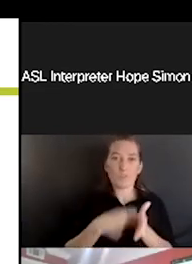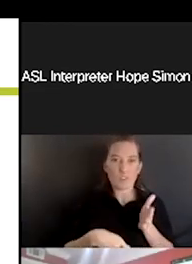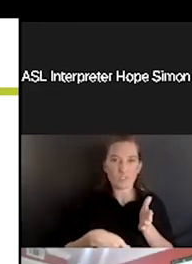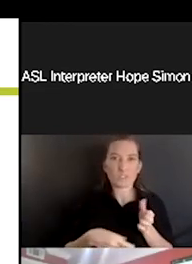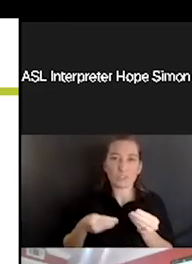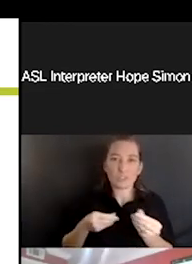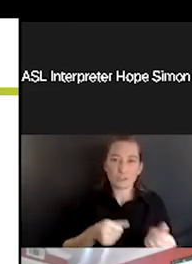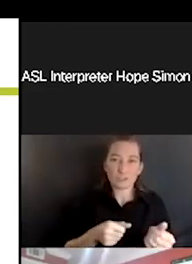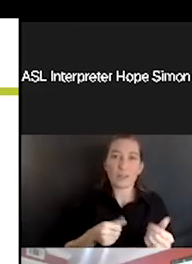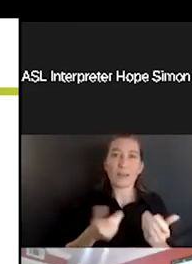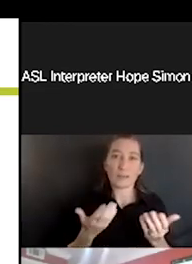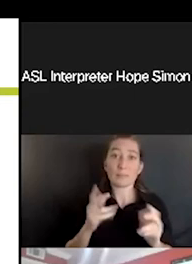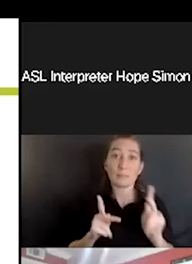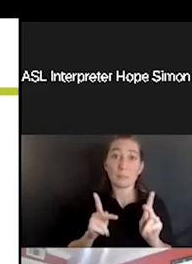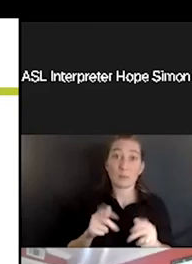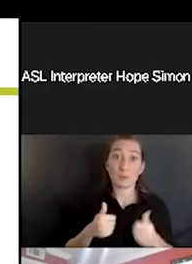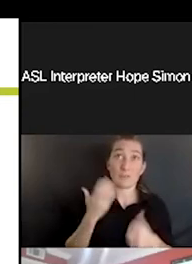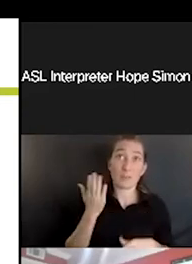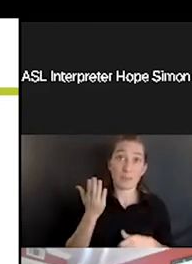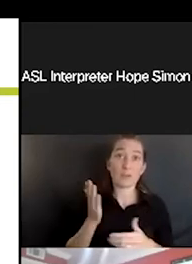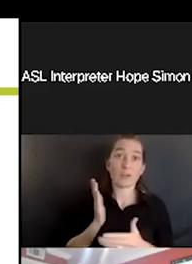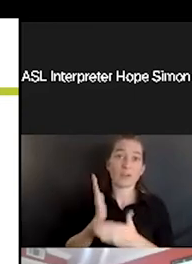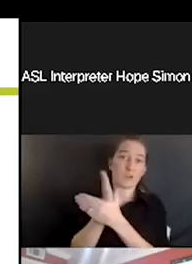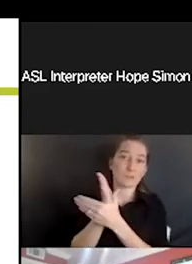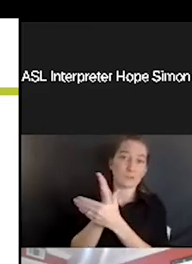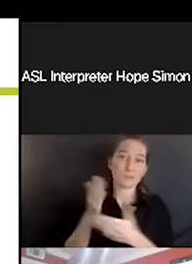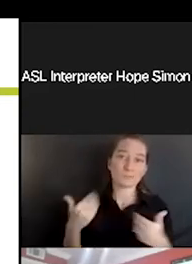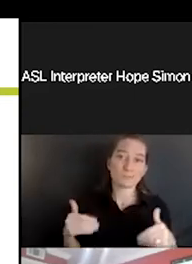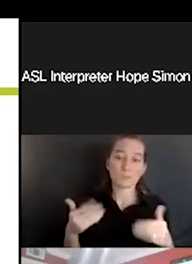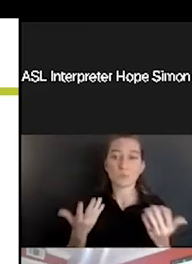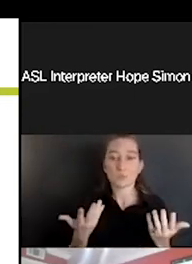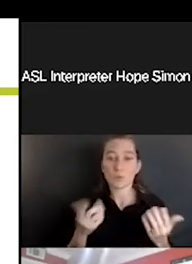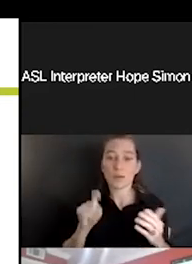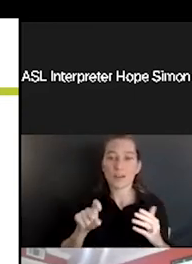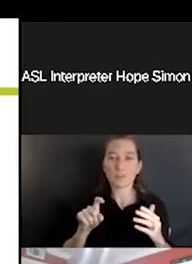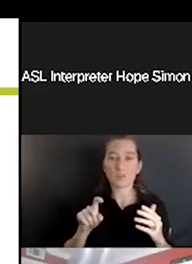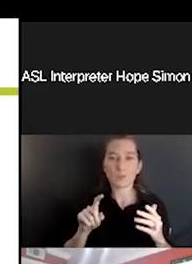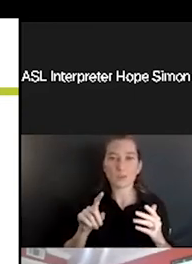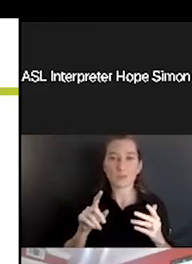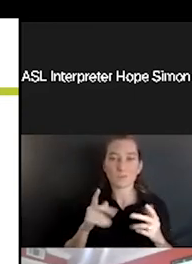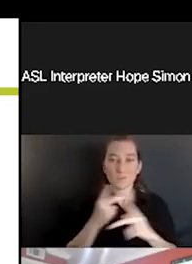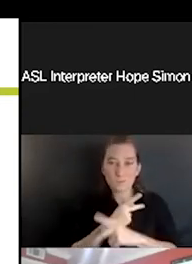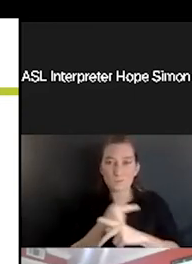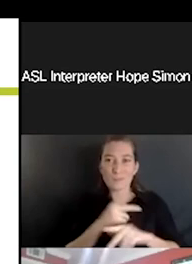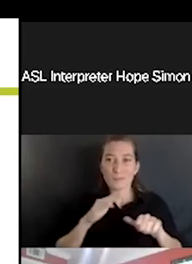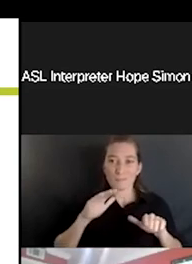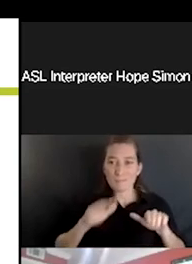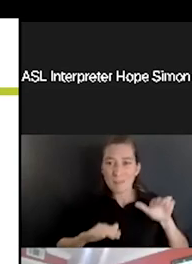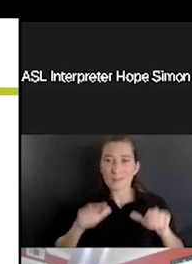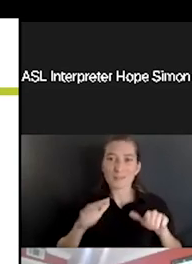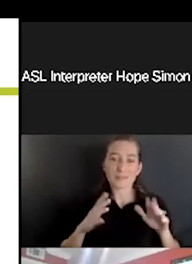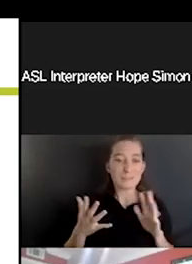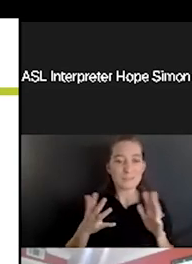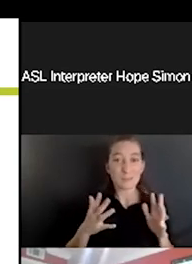you know, the folks that are living in every one of those units. So it's a balancing act as to how good do you want to